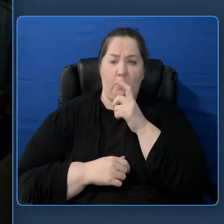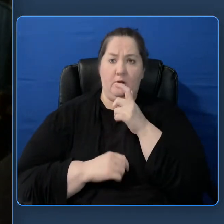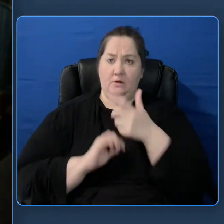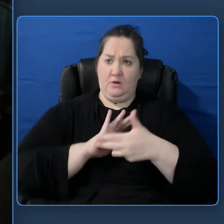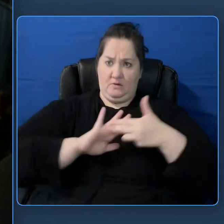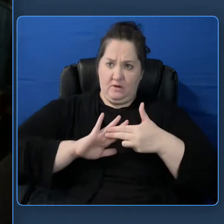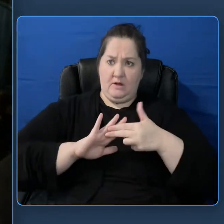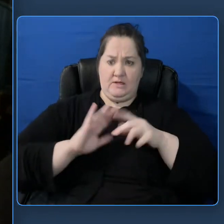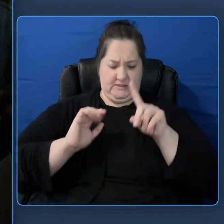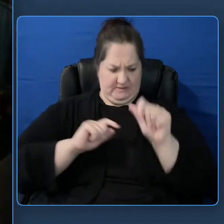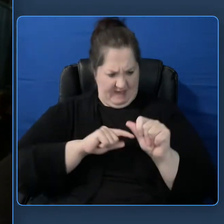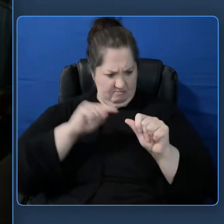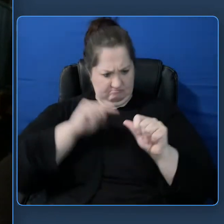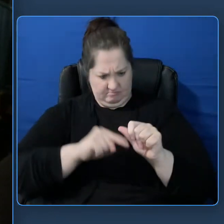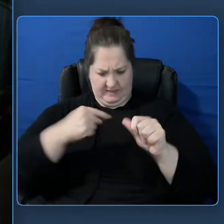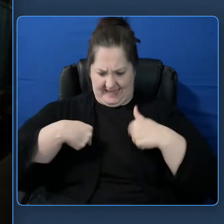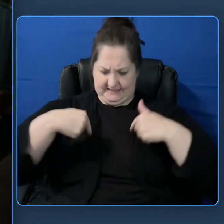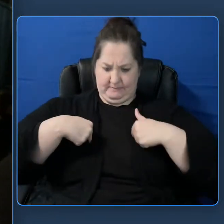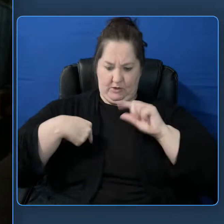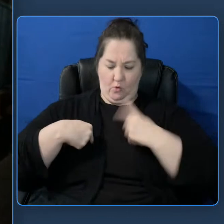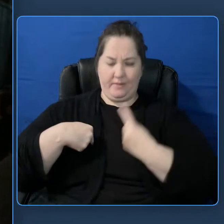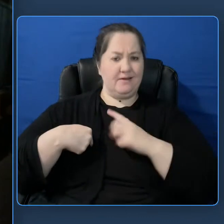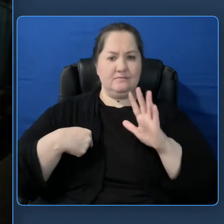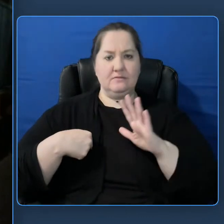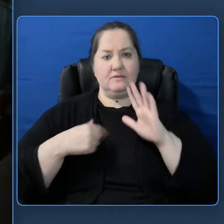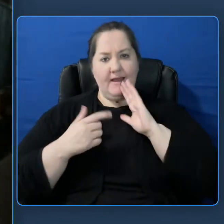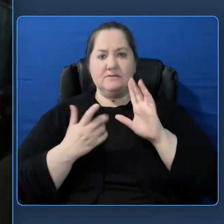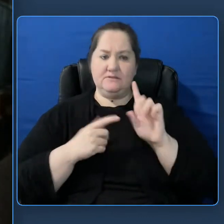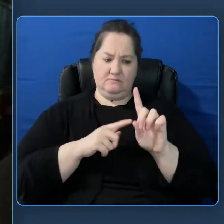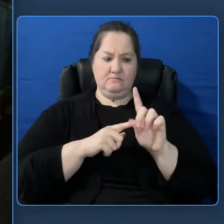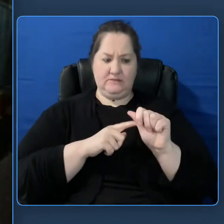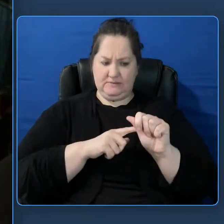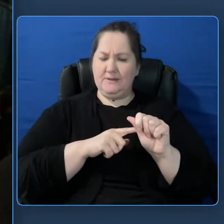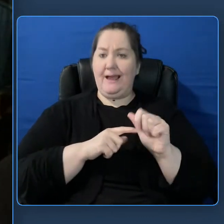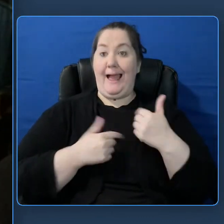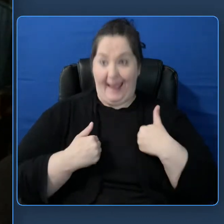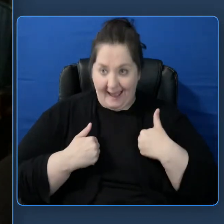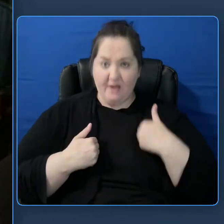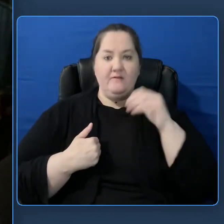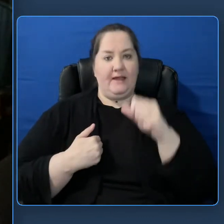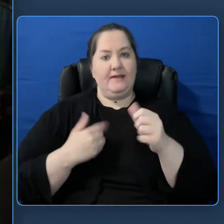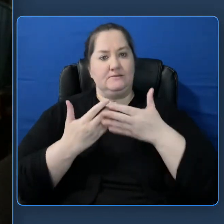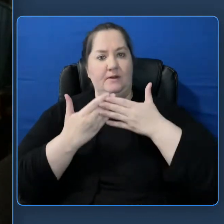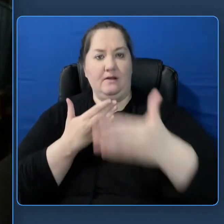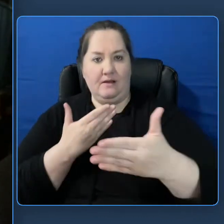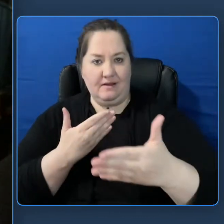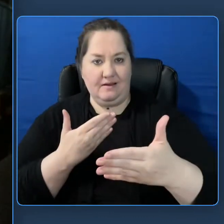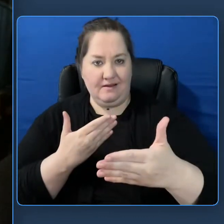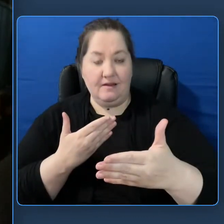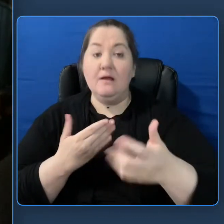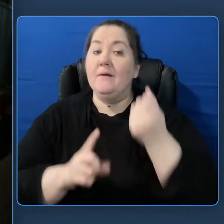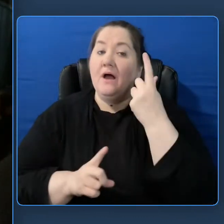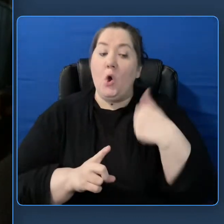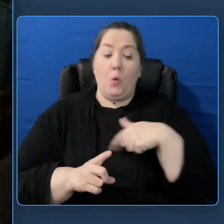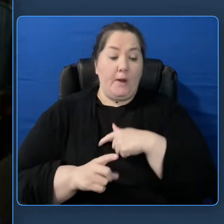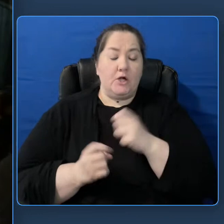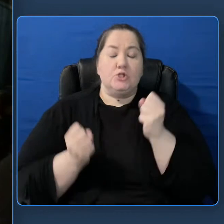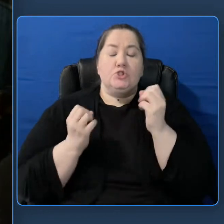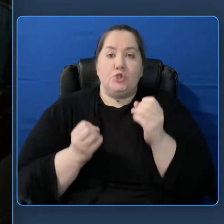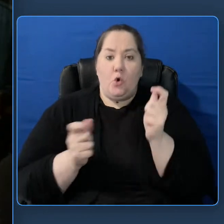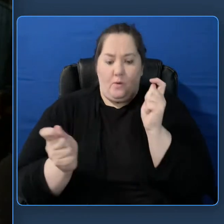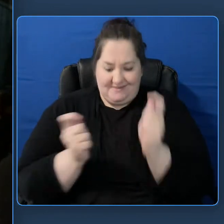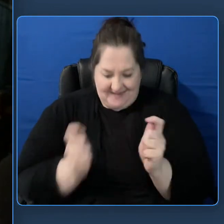Yes, we've learned a lot about it, and we're one of the most adaptable people you will ever meet because the world is not created for us. In fact, there are